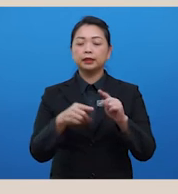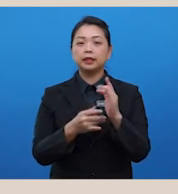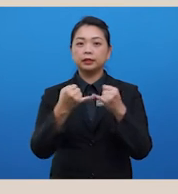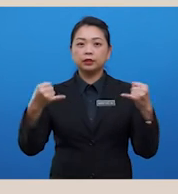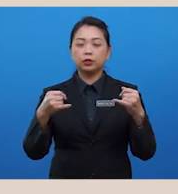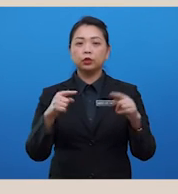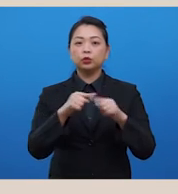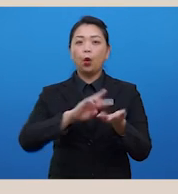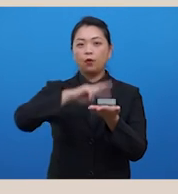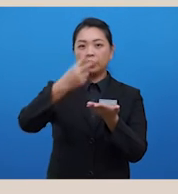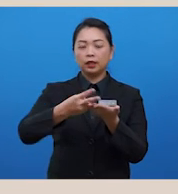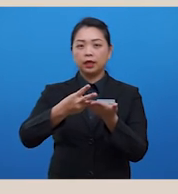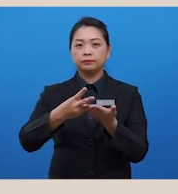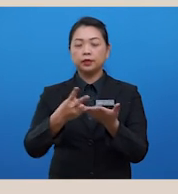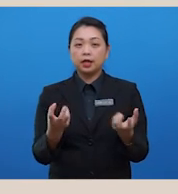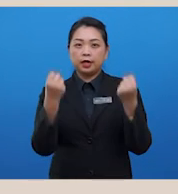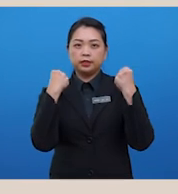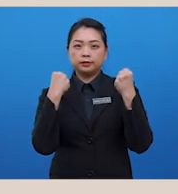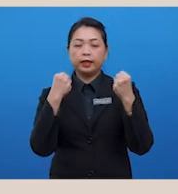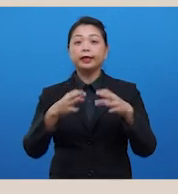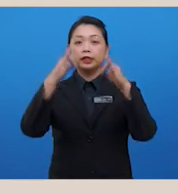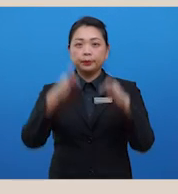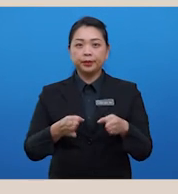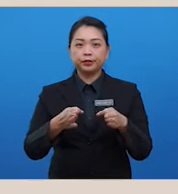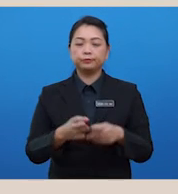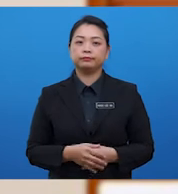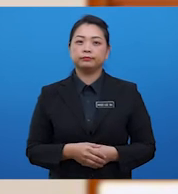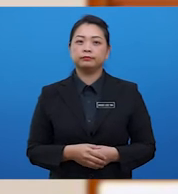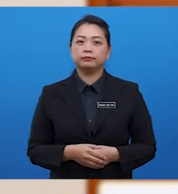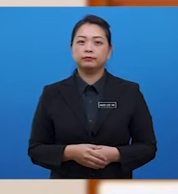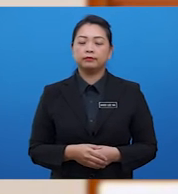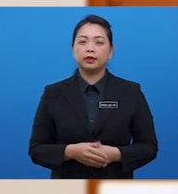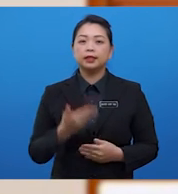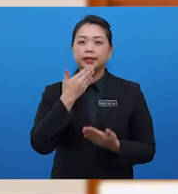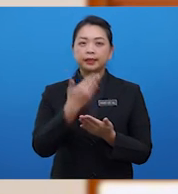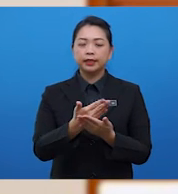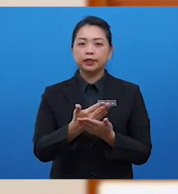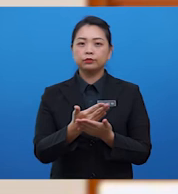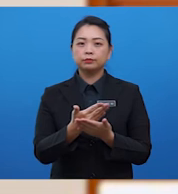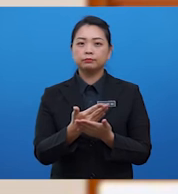overcome with courage and determination.